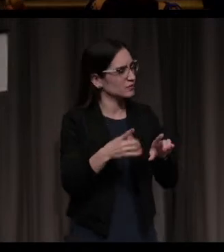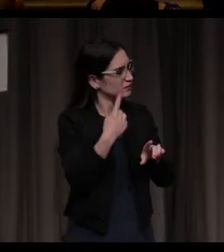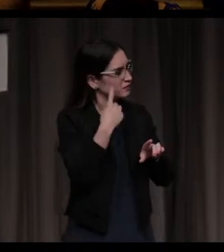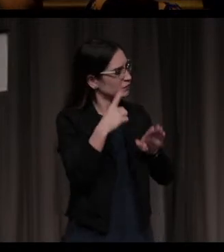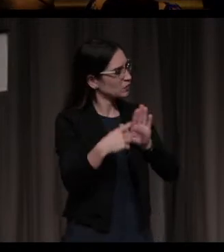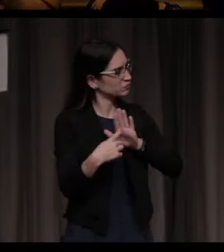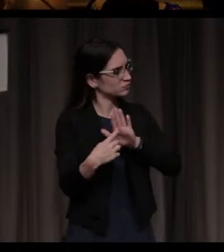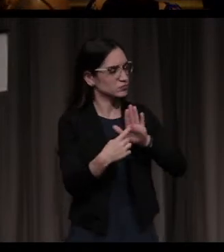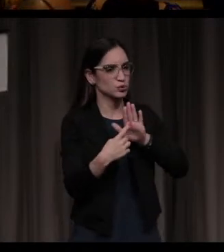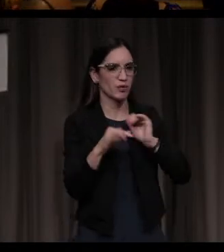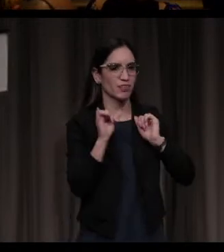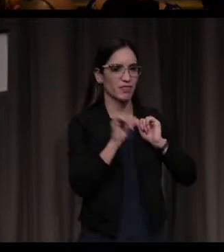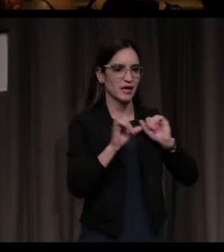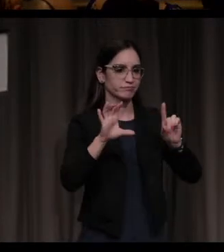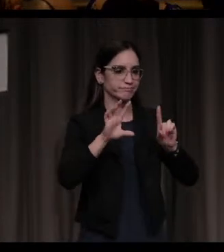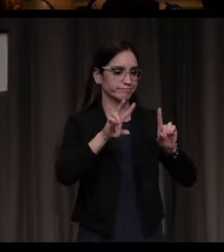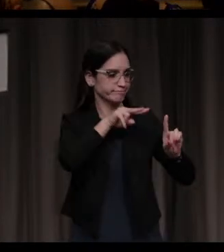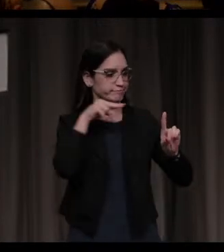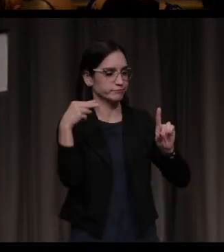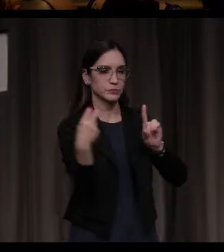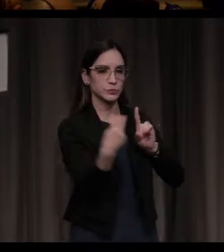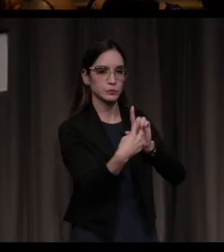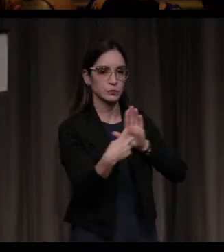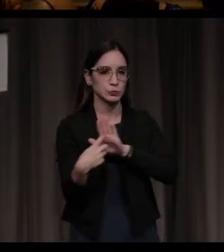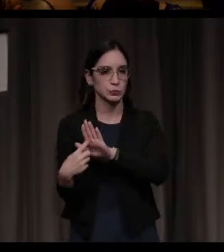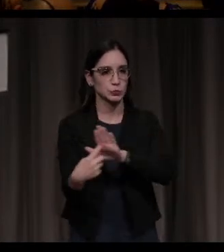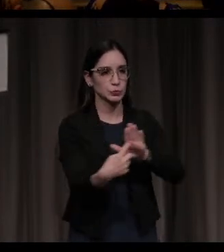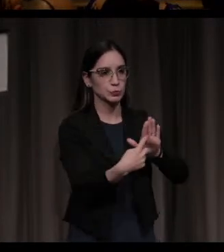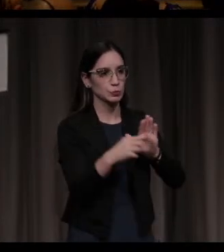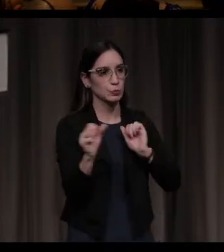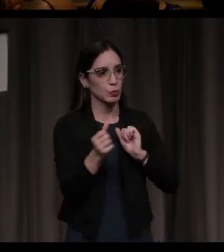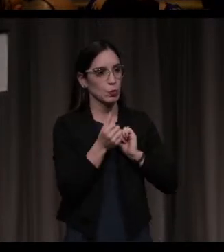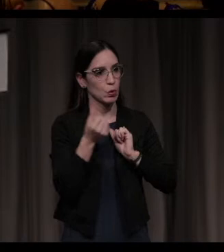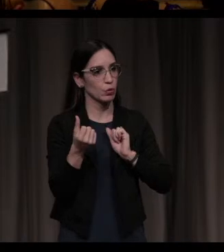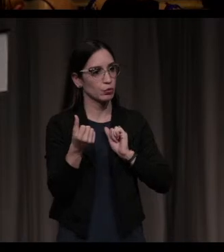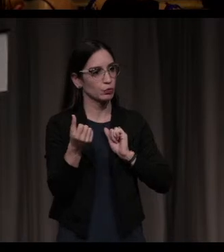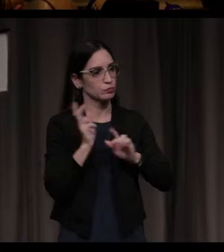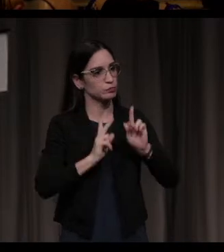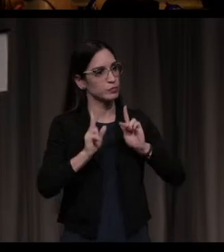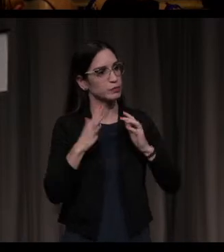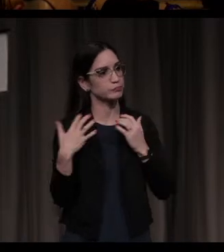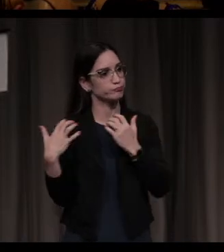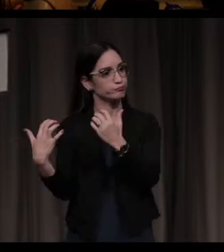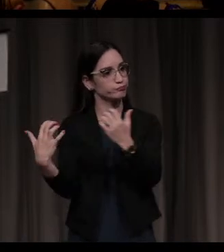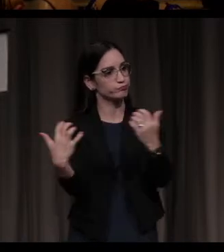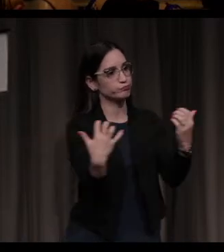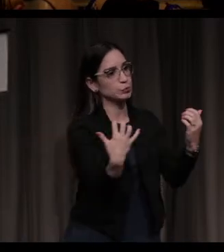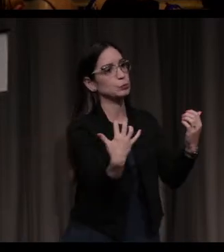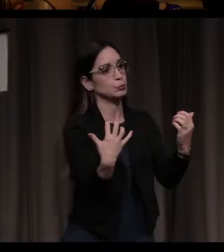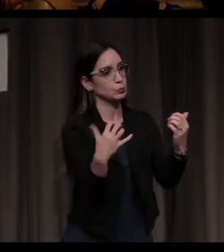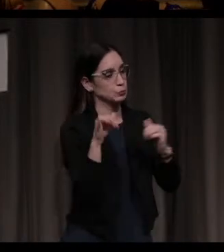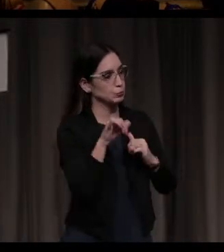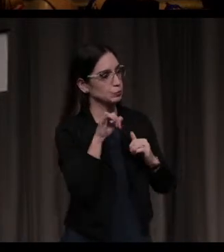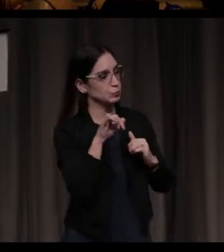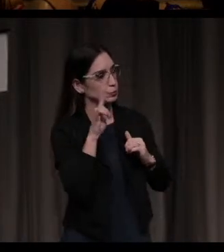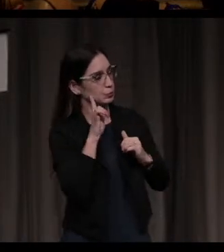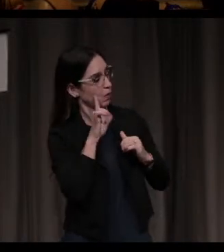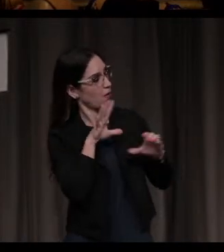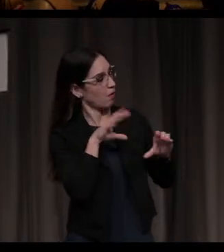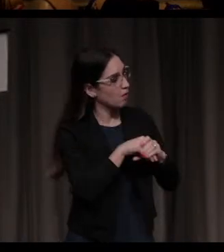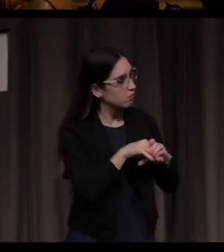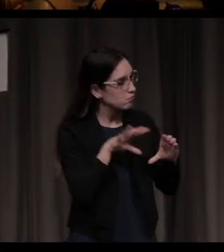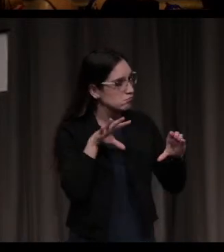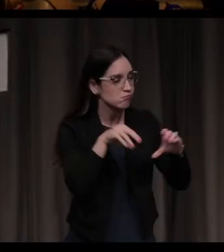And I think exposing and, allowing other audiences to engage with this